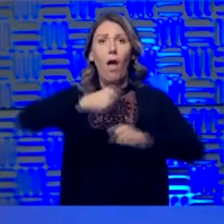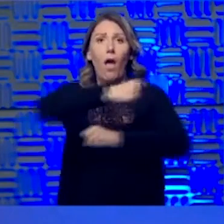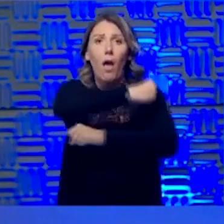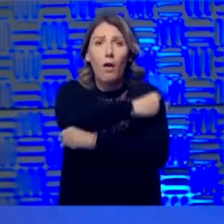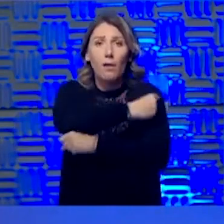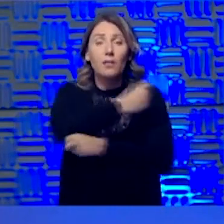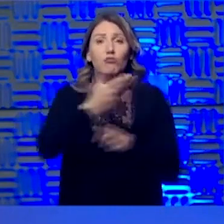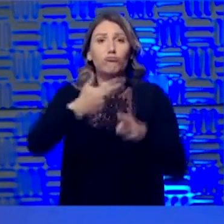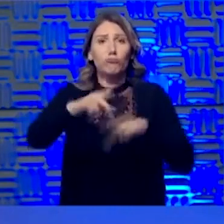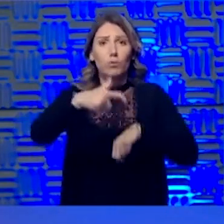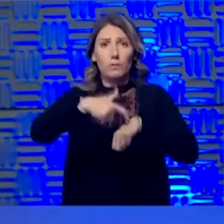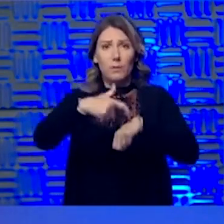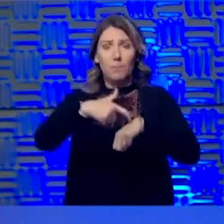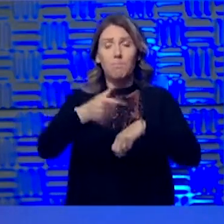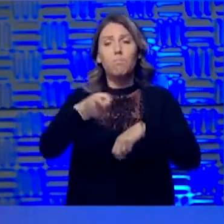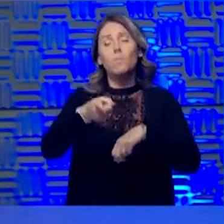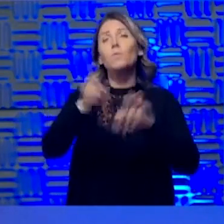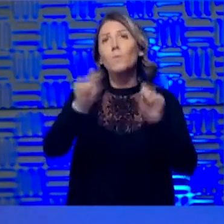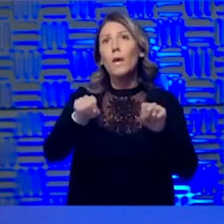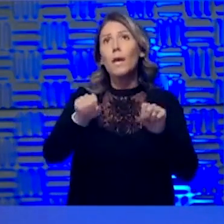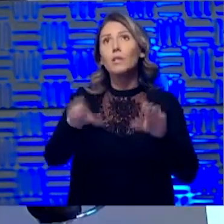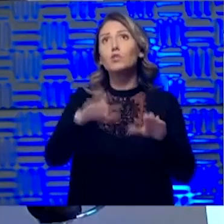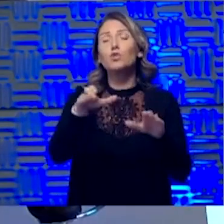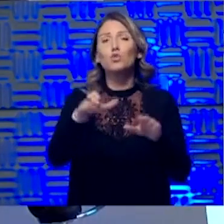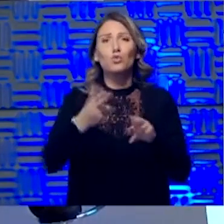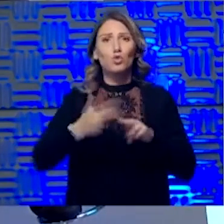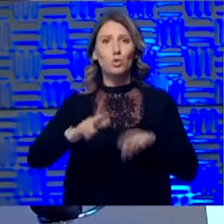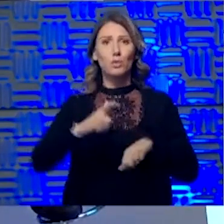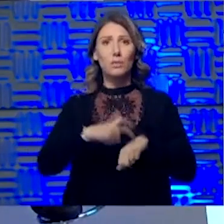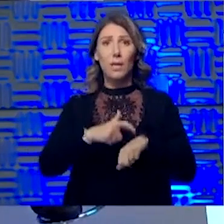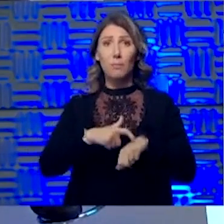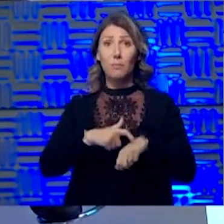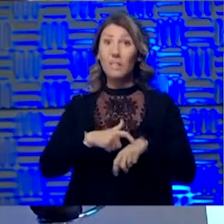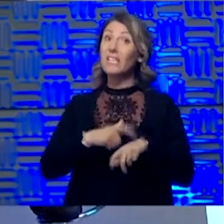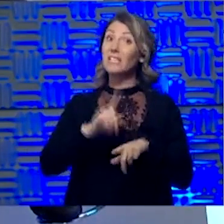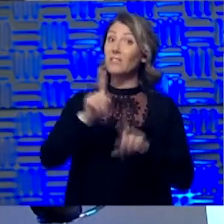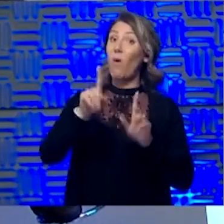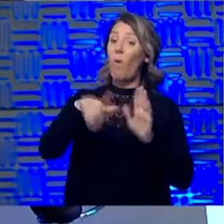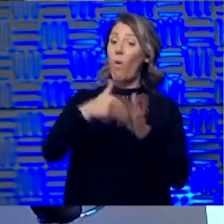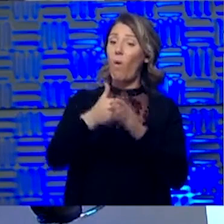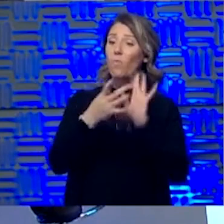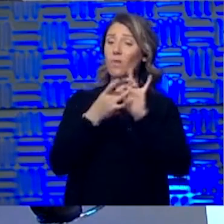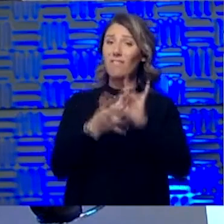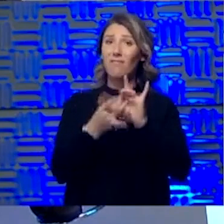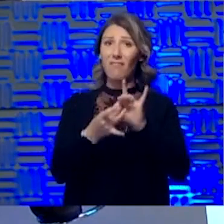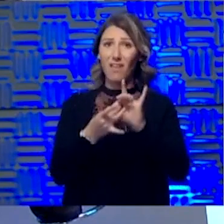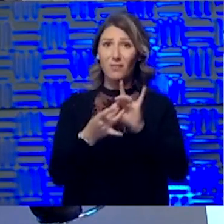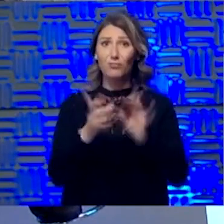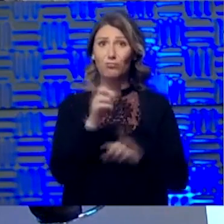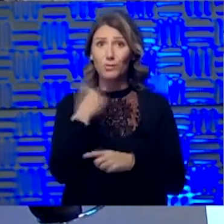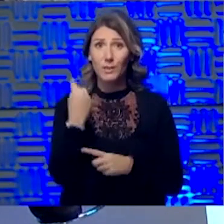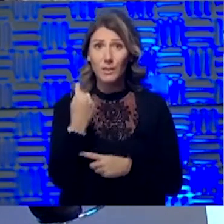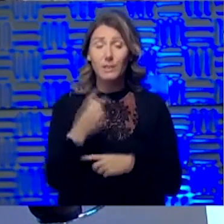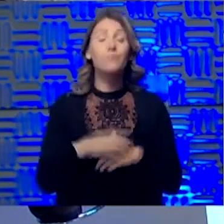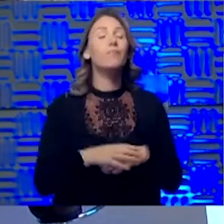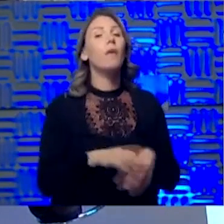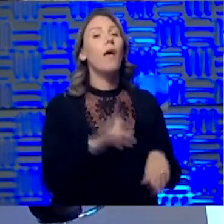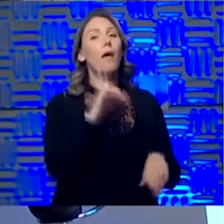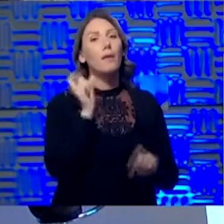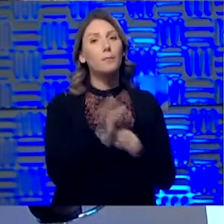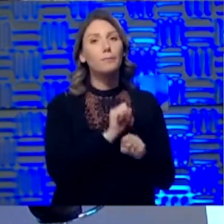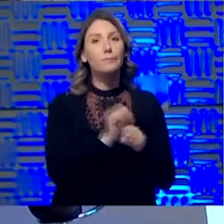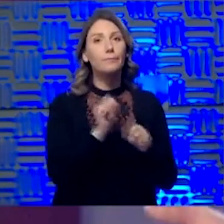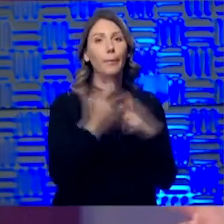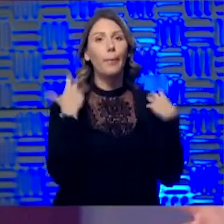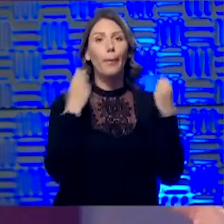think there are ways to make it safe in those circumstances. Again, for sure. it's about relative risk, right? Absolutely, and I think even in the healthcare environment right now,